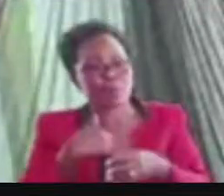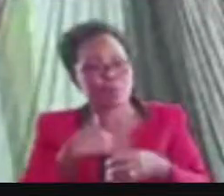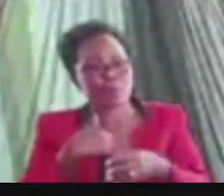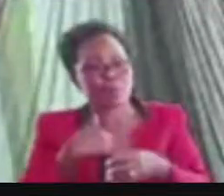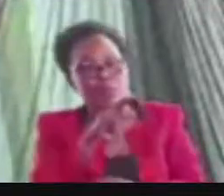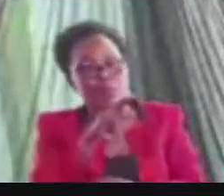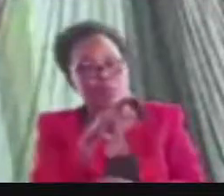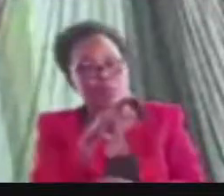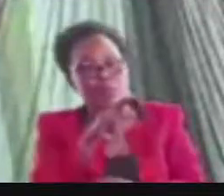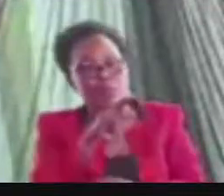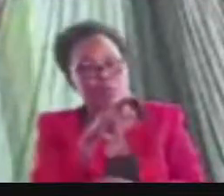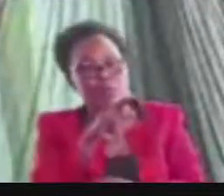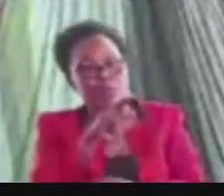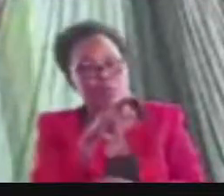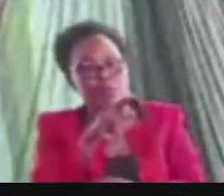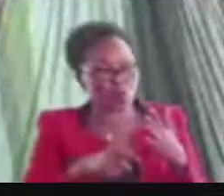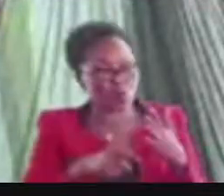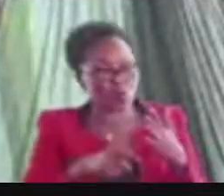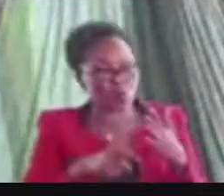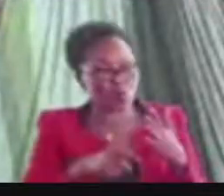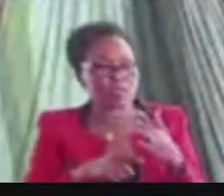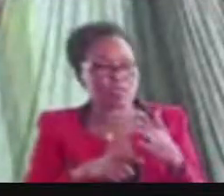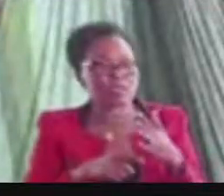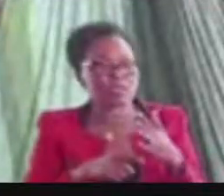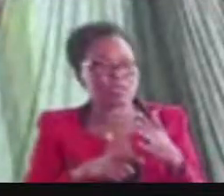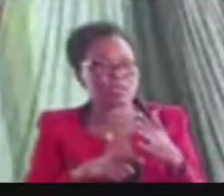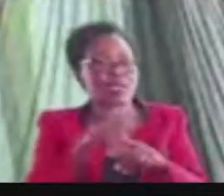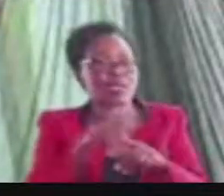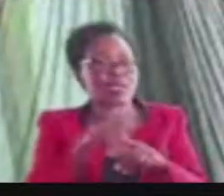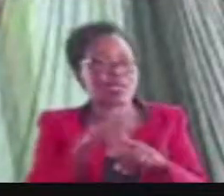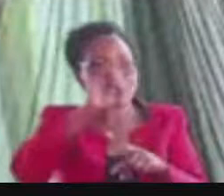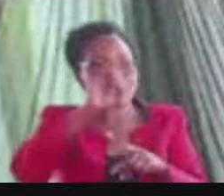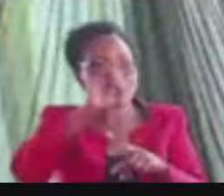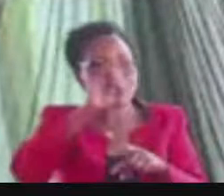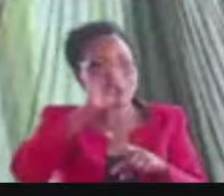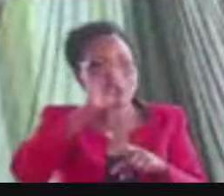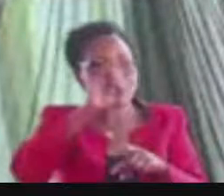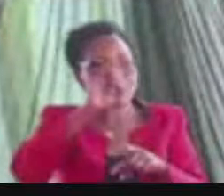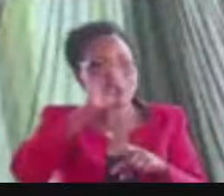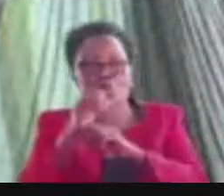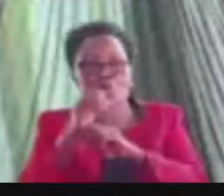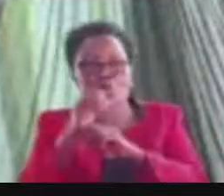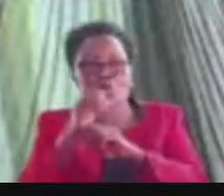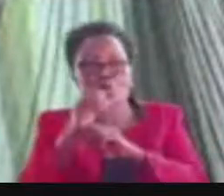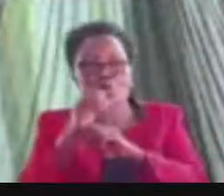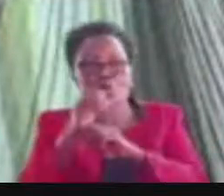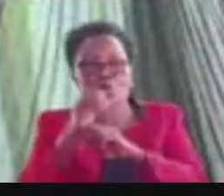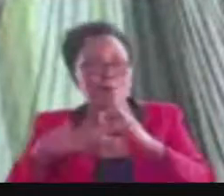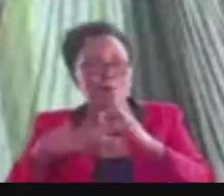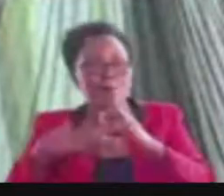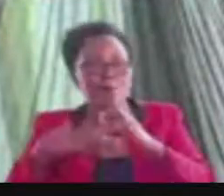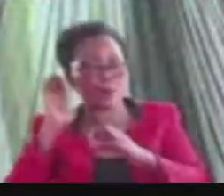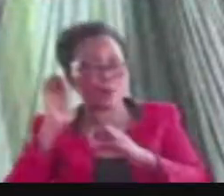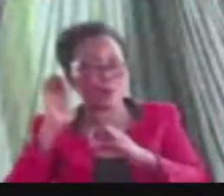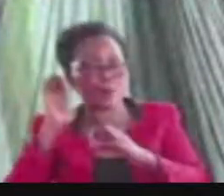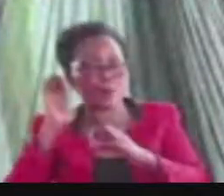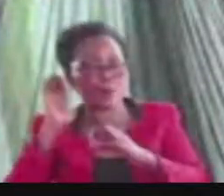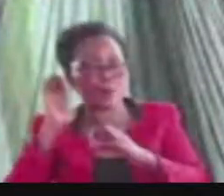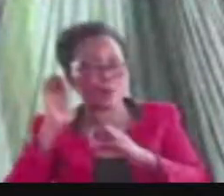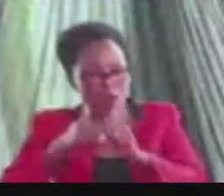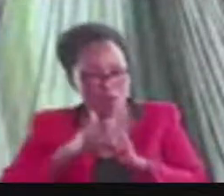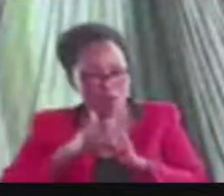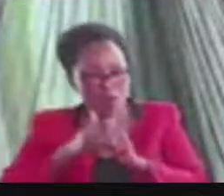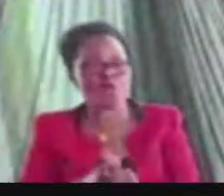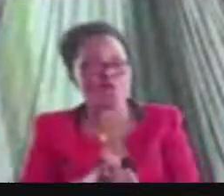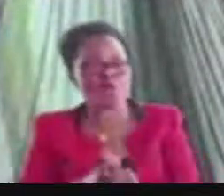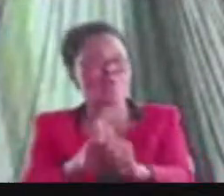sure that when you do a communication, it is not in vain? It is a communication that will be followed through to, with